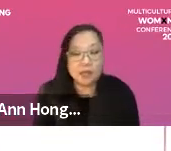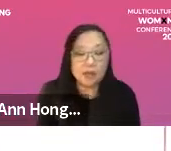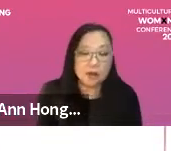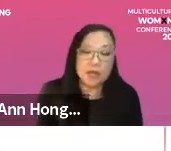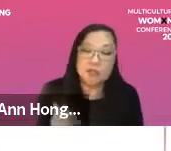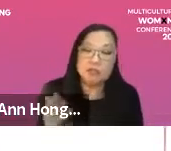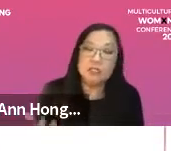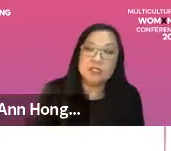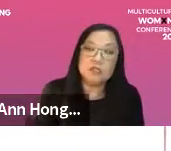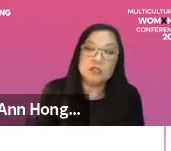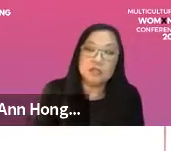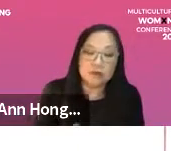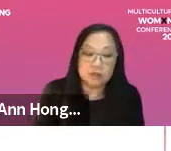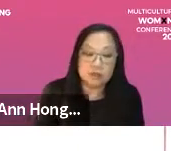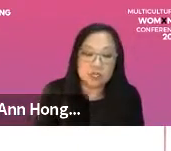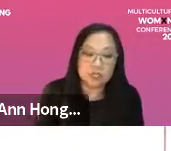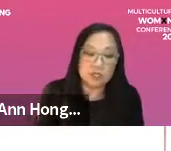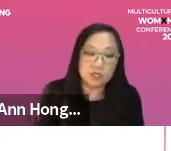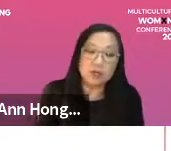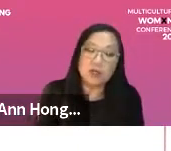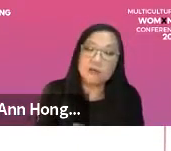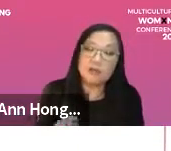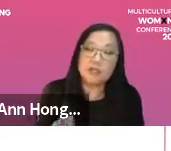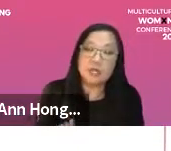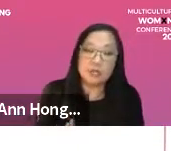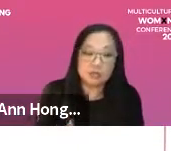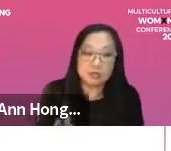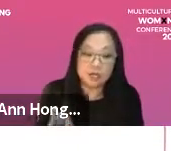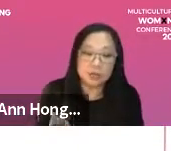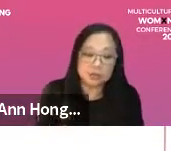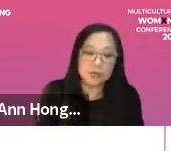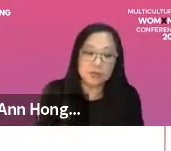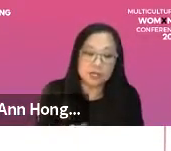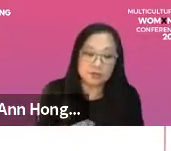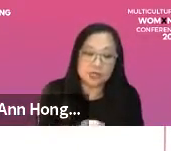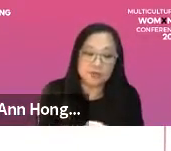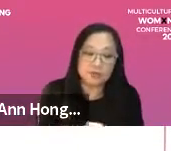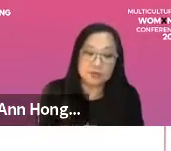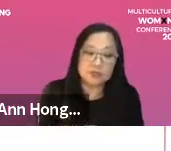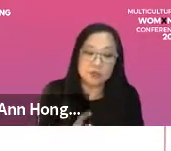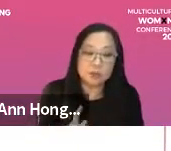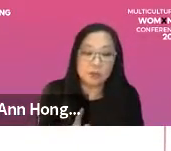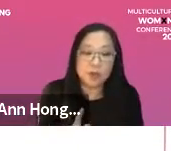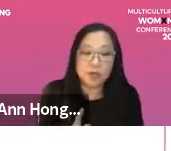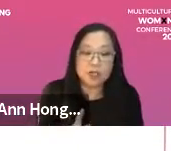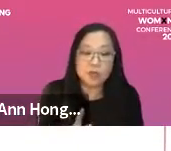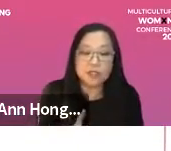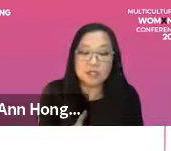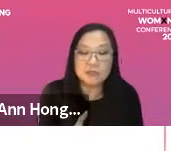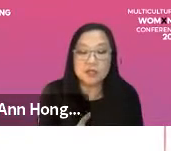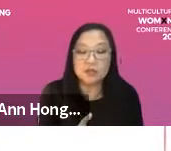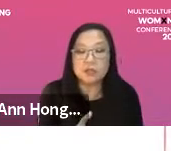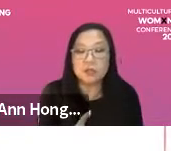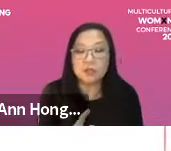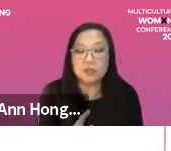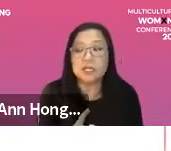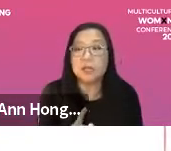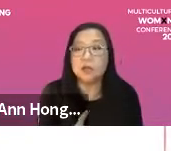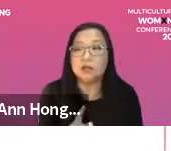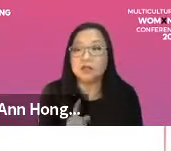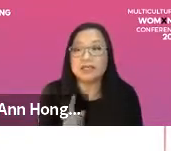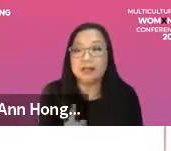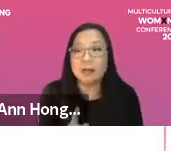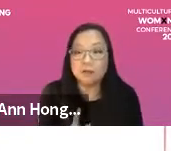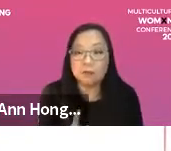think about, as you listen to the conversation, I would like for you to think about two things for the conference. Number one is, what is something you can learn to